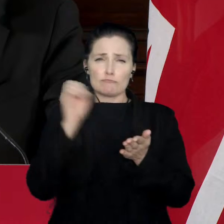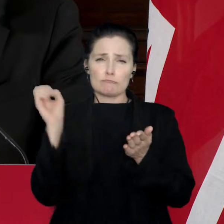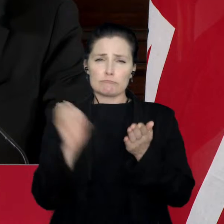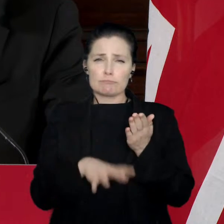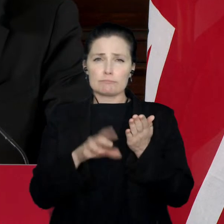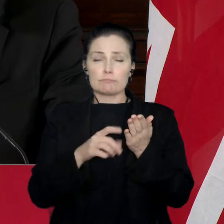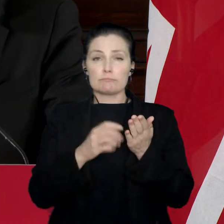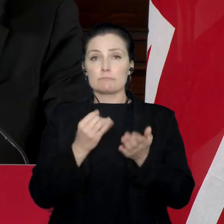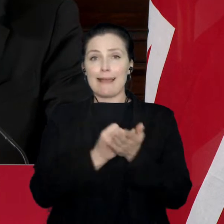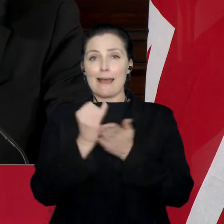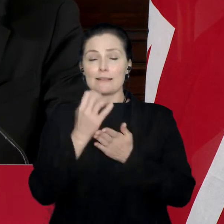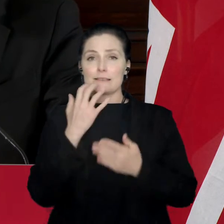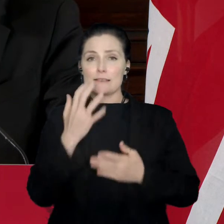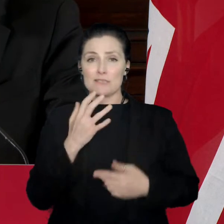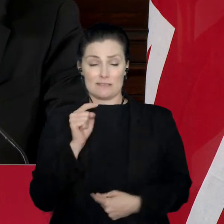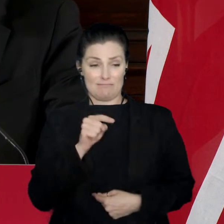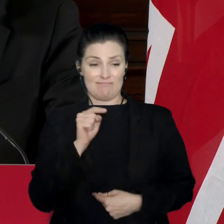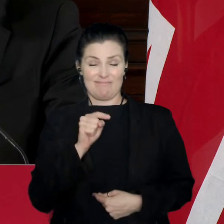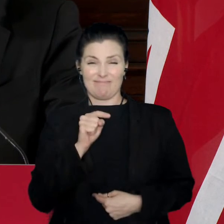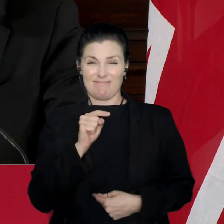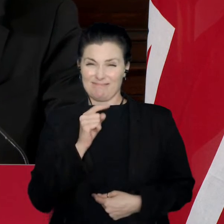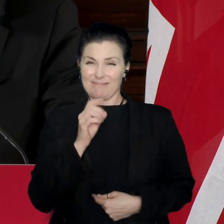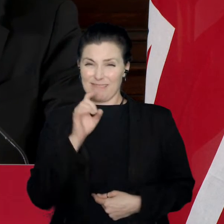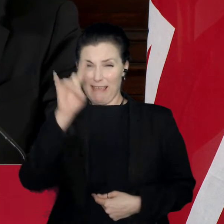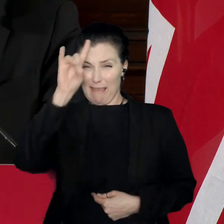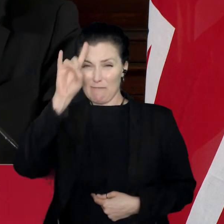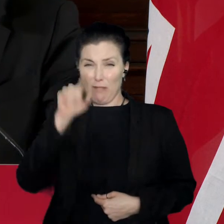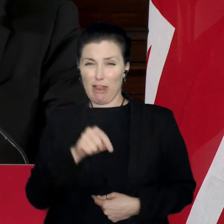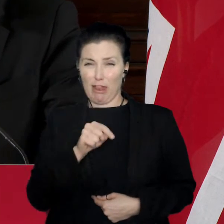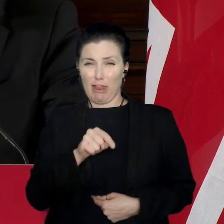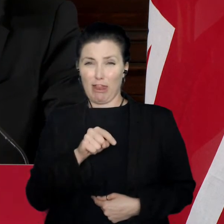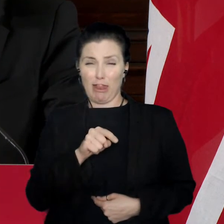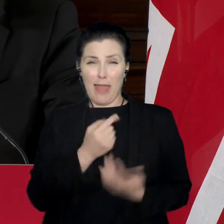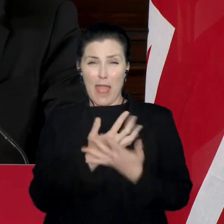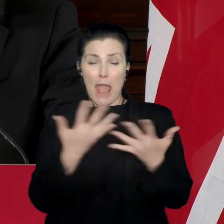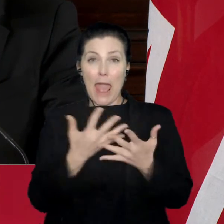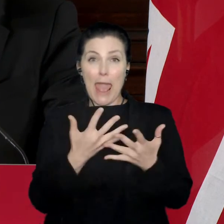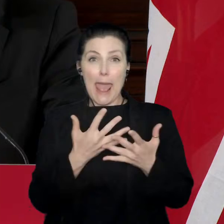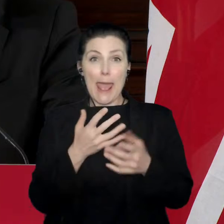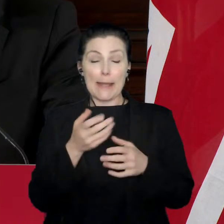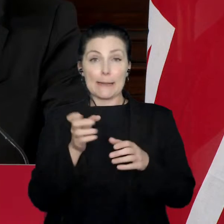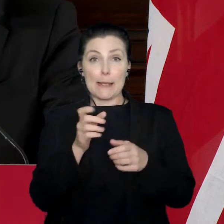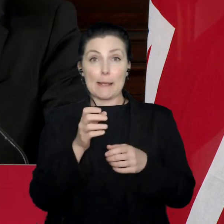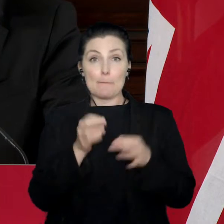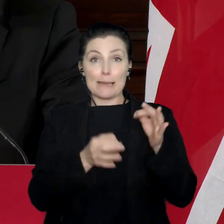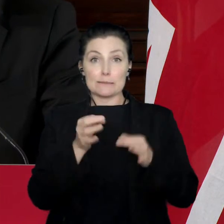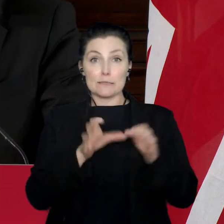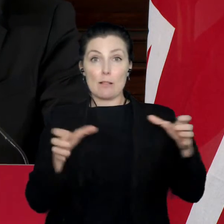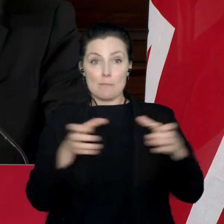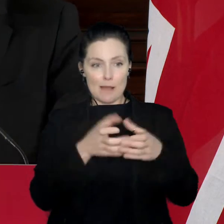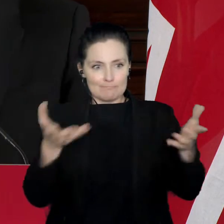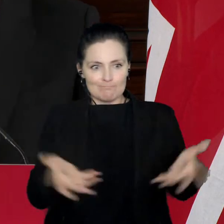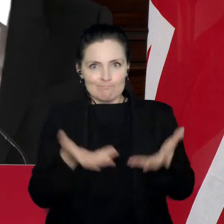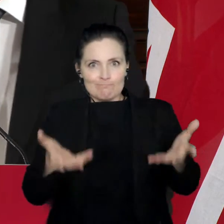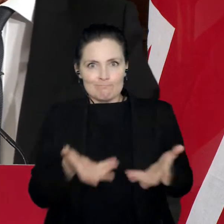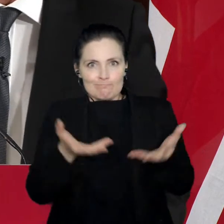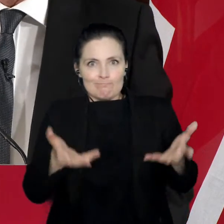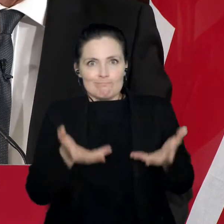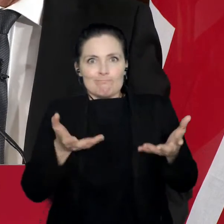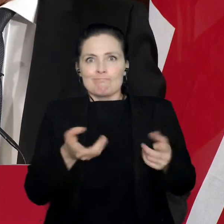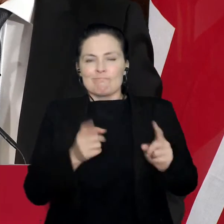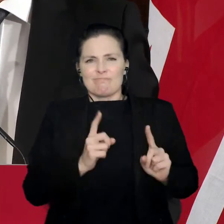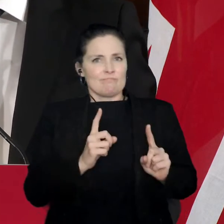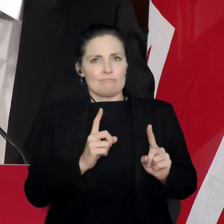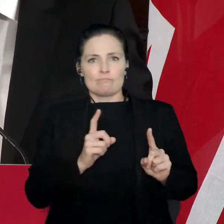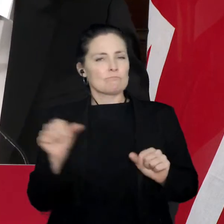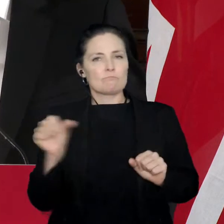evil, and no political party that cultivates it deserves to hold power. I said from the start that we